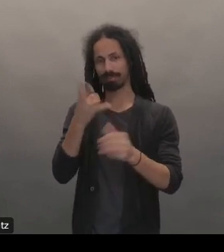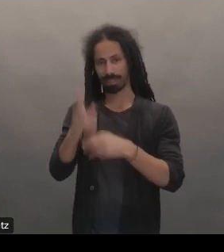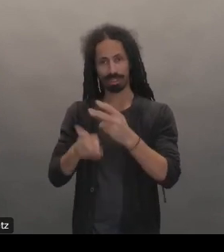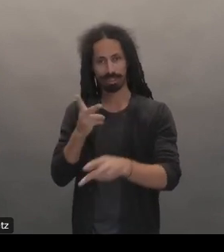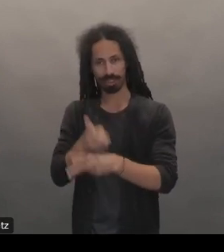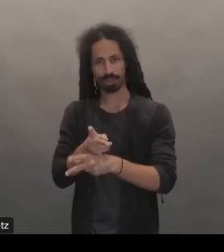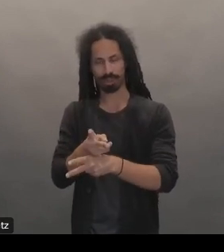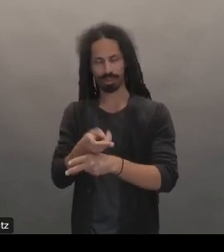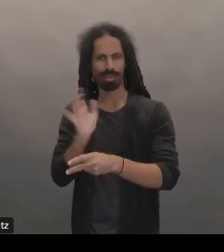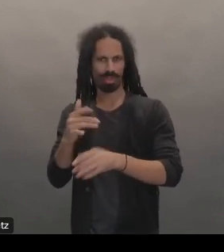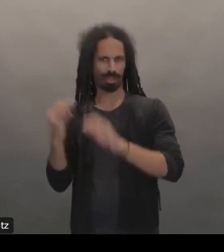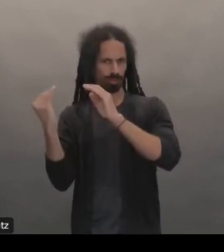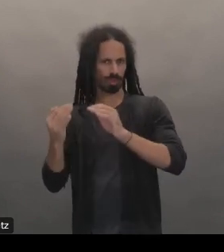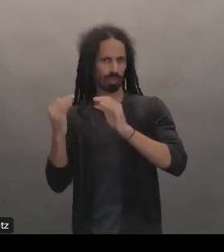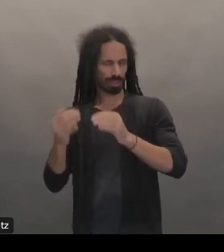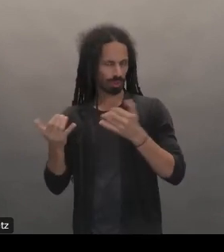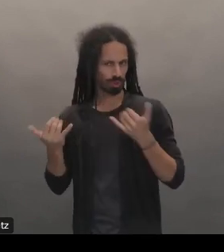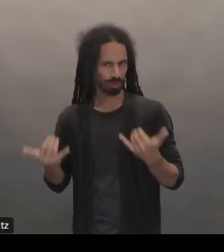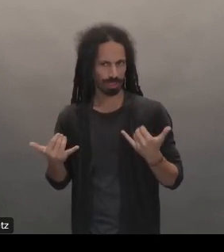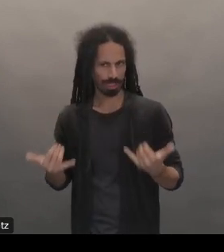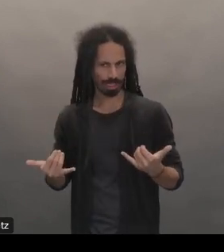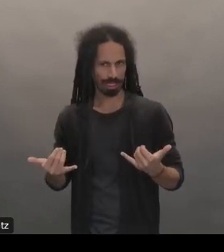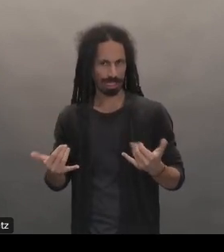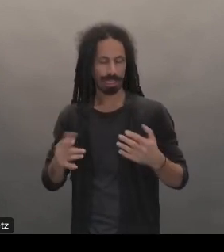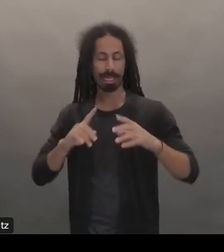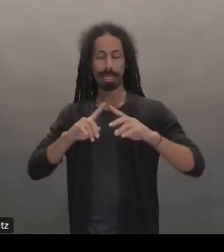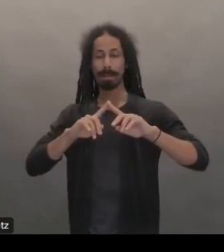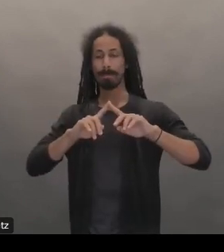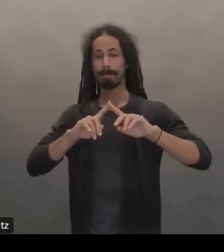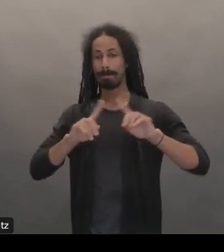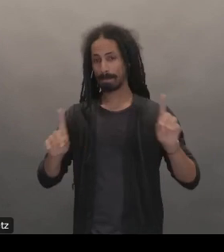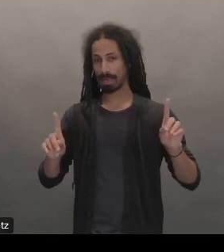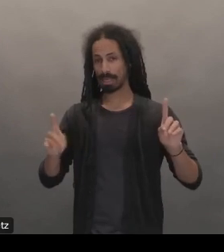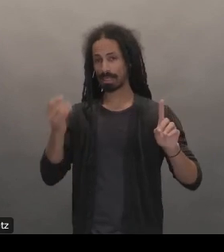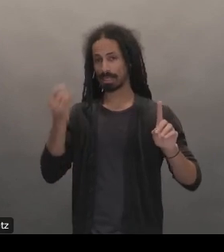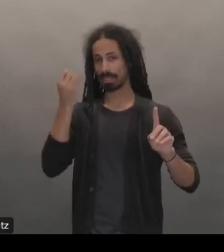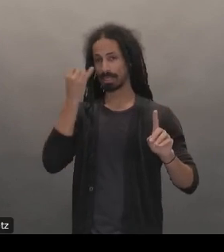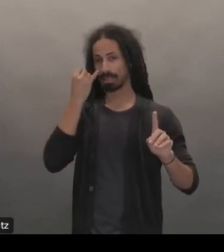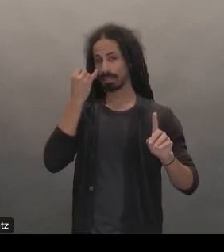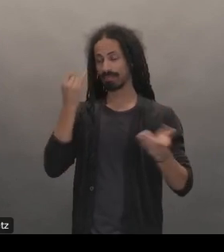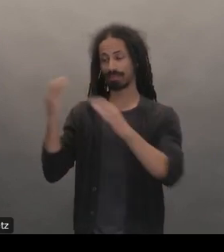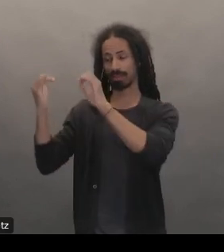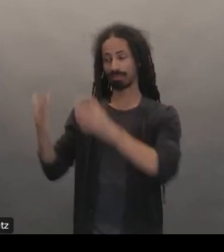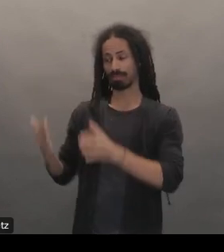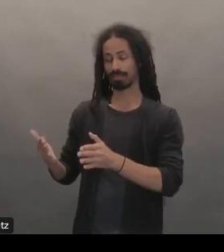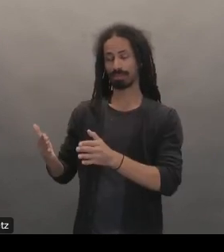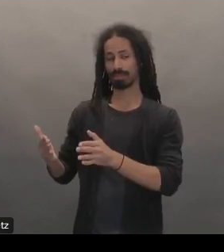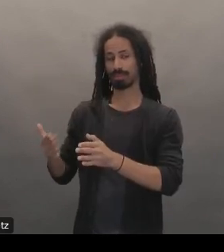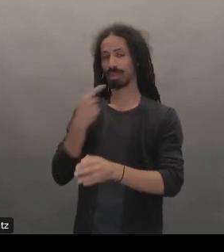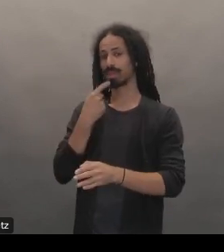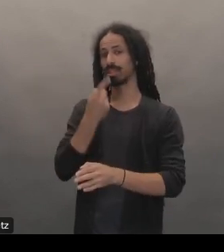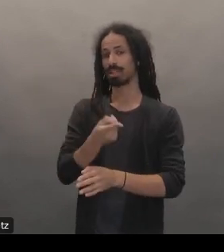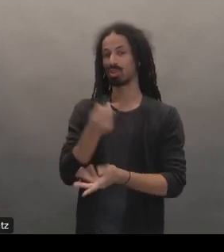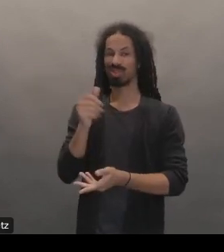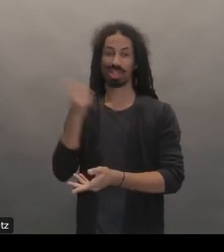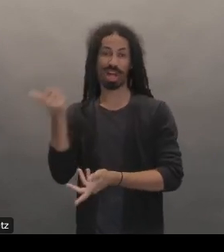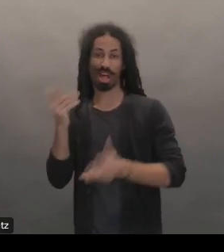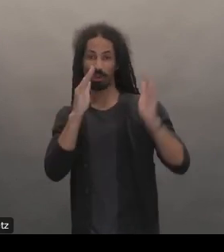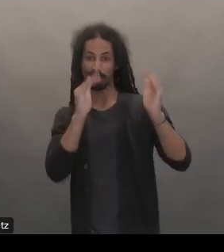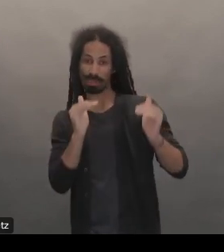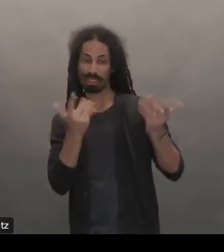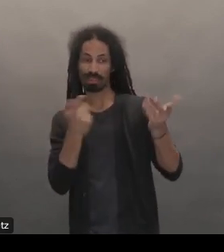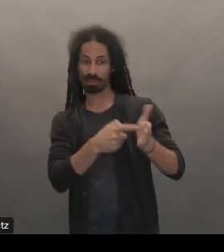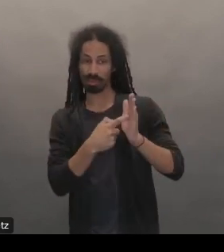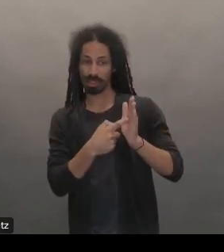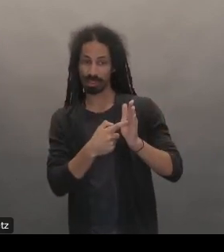today. However, if your instructor provides maybe different requirements for your assignment, it is essential that you